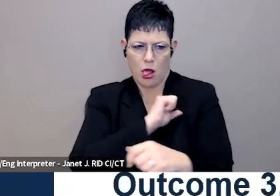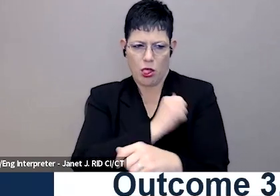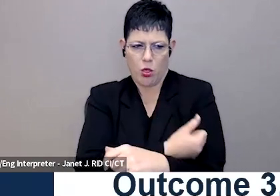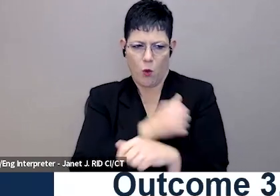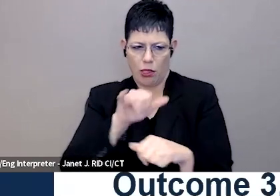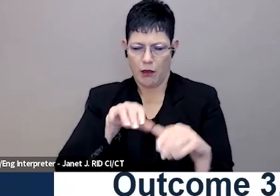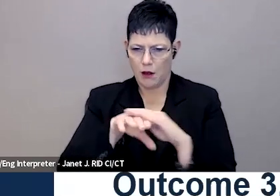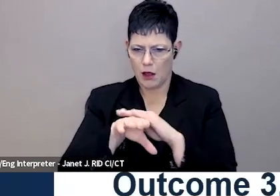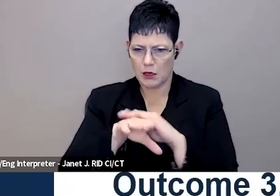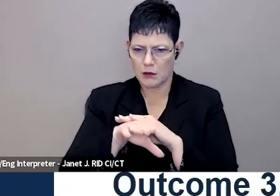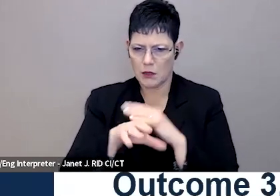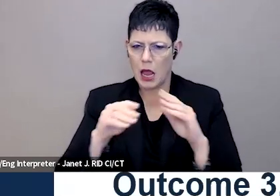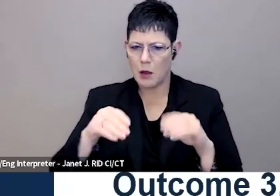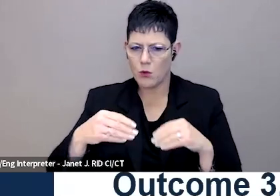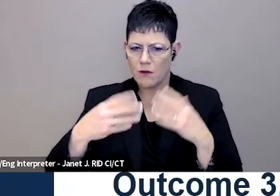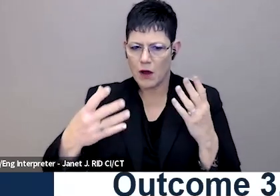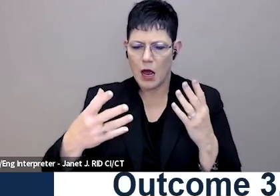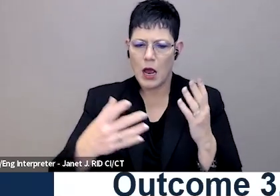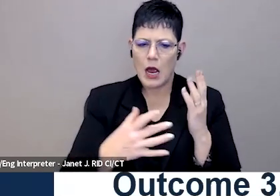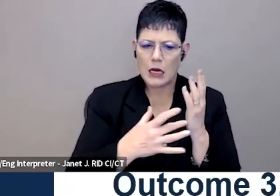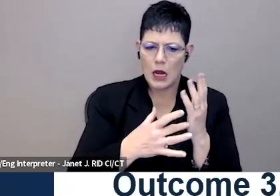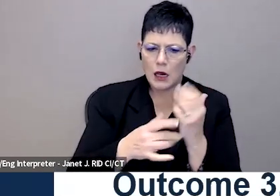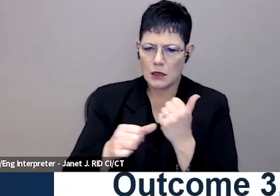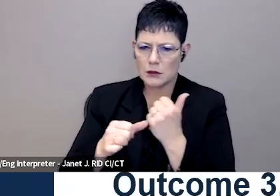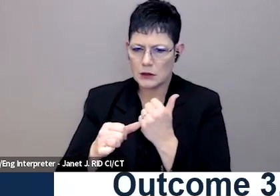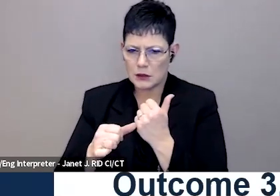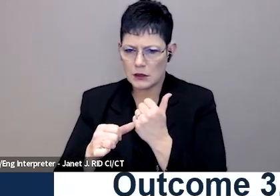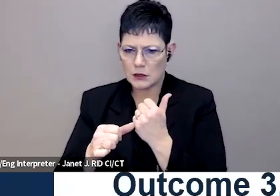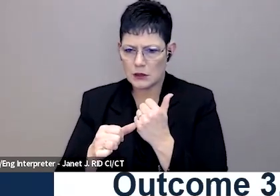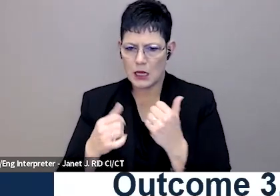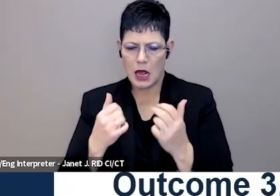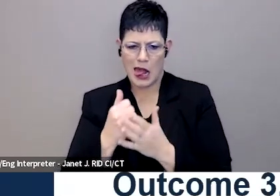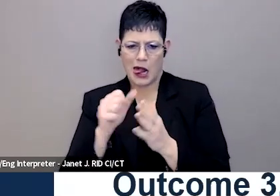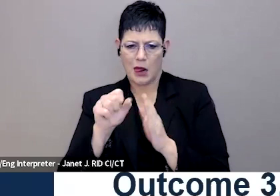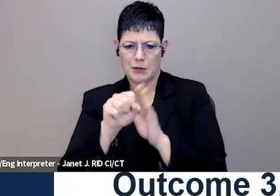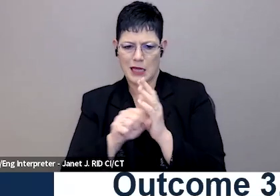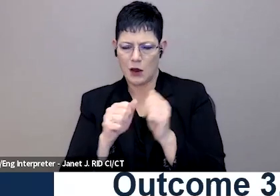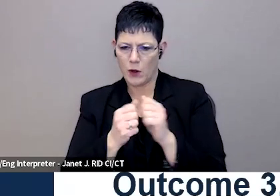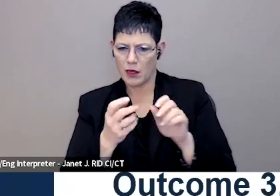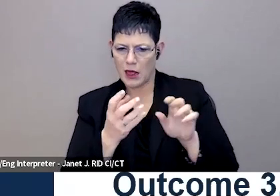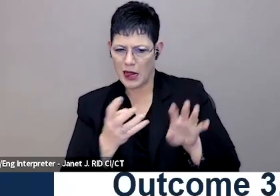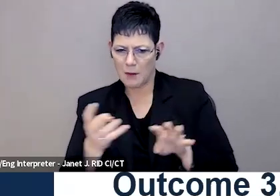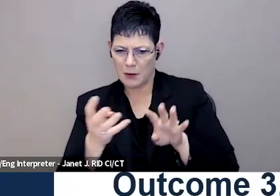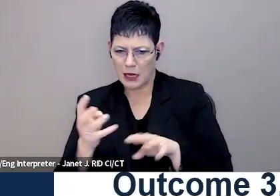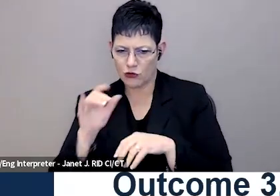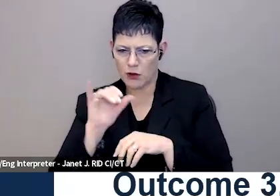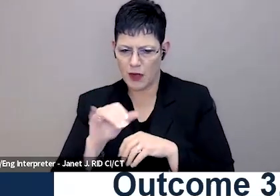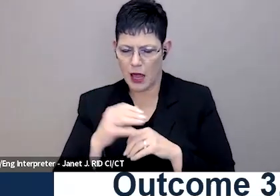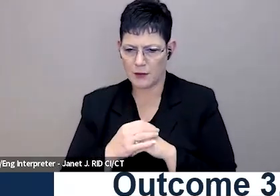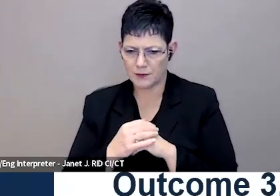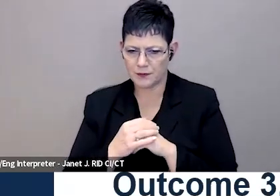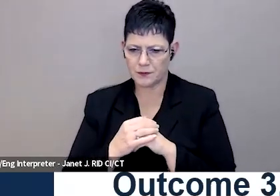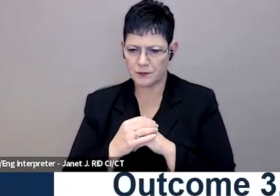and provide training and technical assistance to help states with implementation of this.